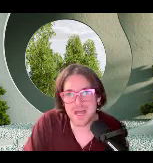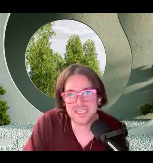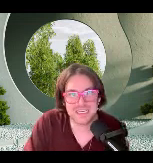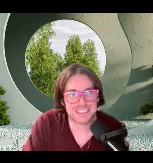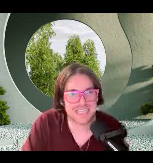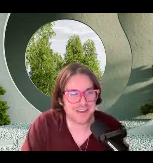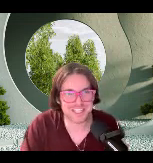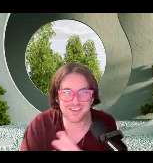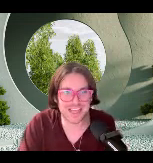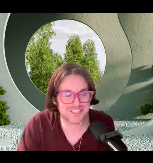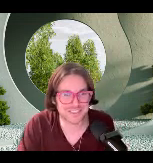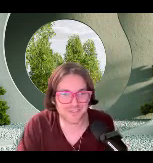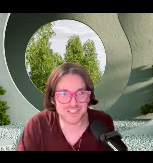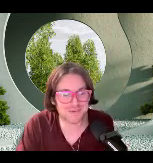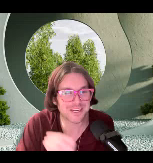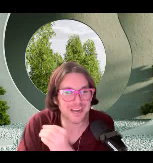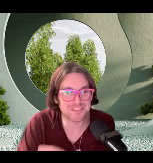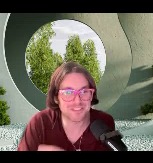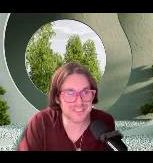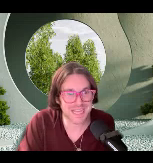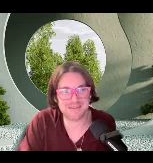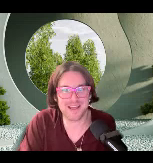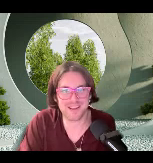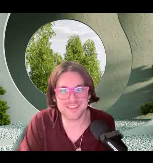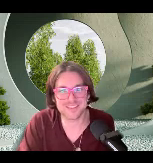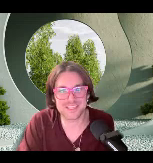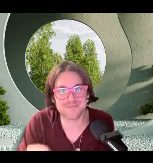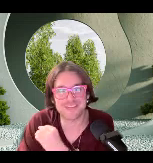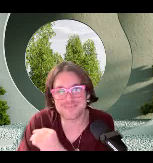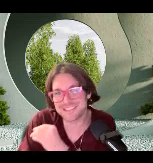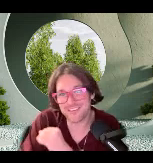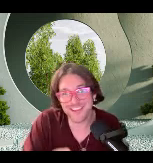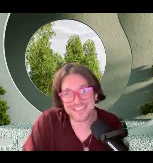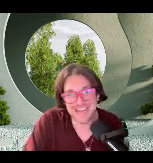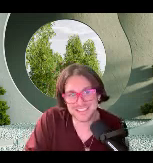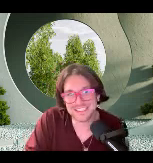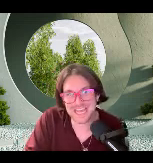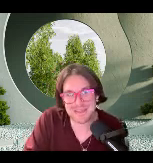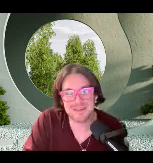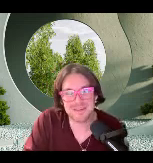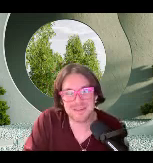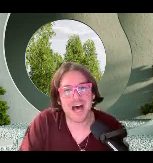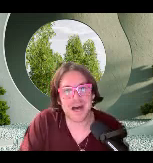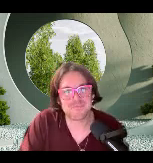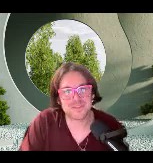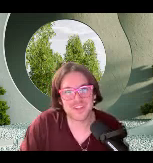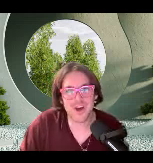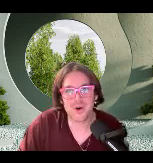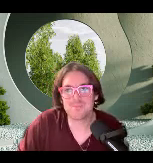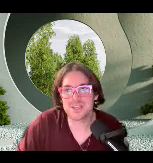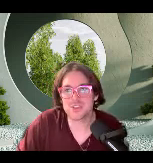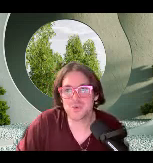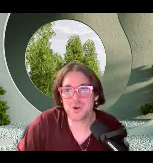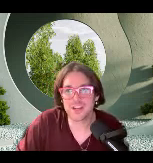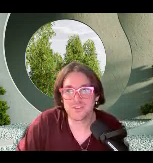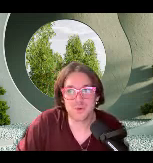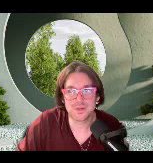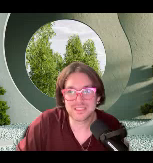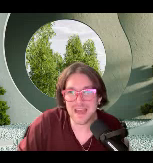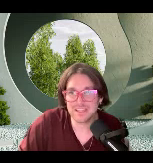phenomenal attendees. I was there last year as a featured speaker. I'm so sad I'm not there this year, but everybody's going to have a fantastic time. So